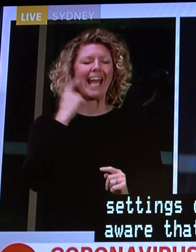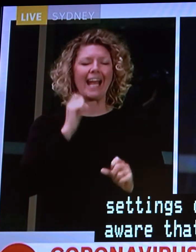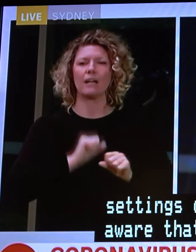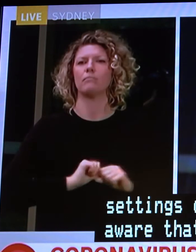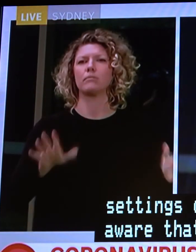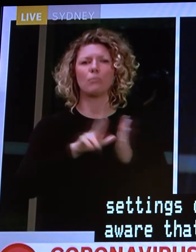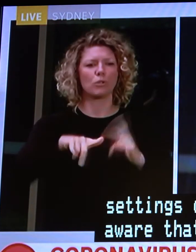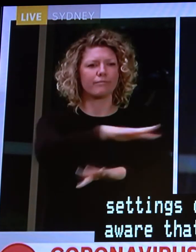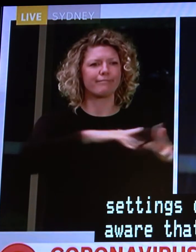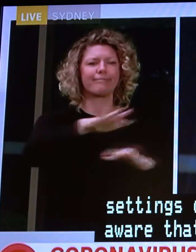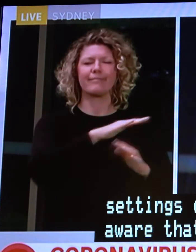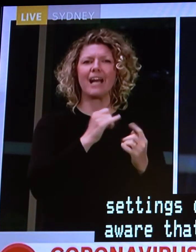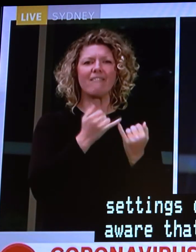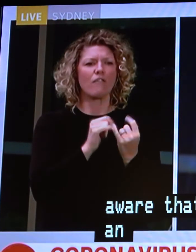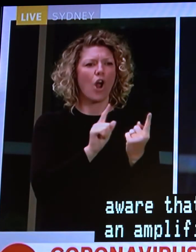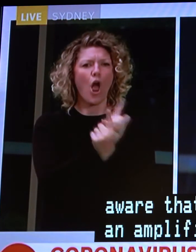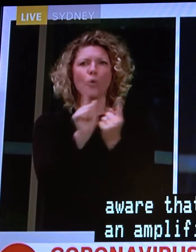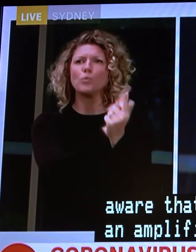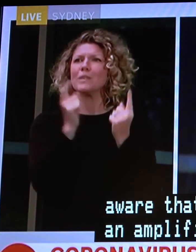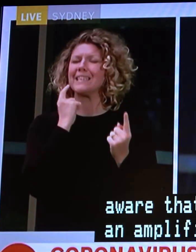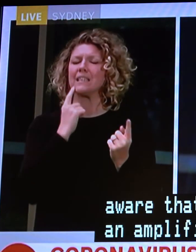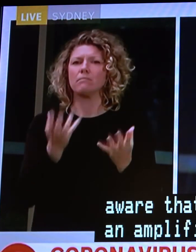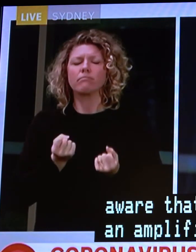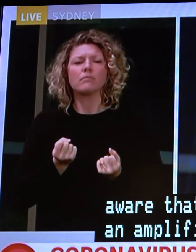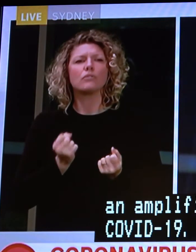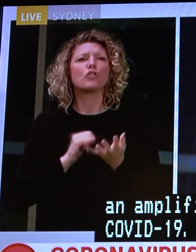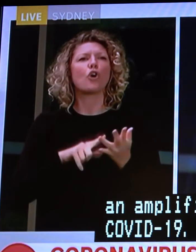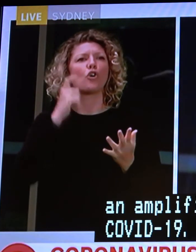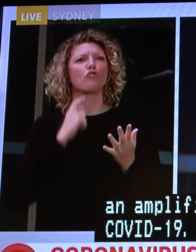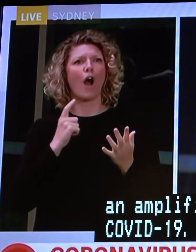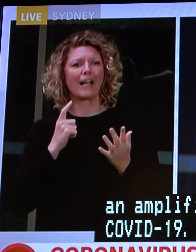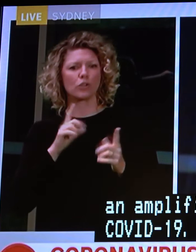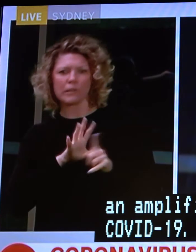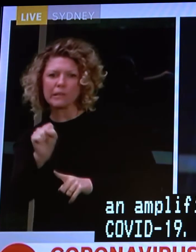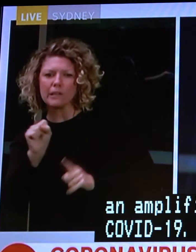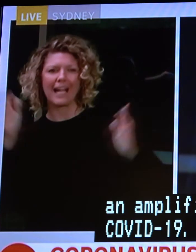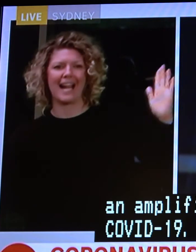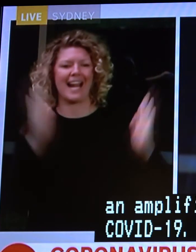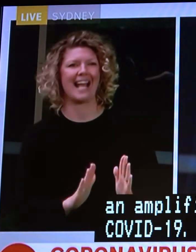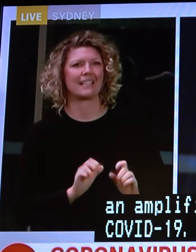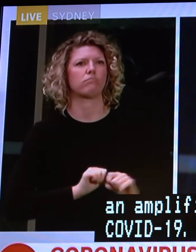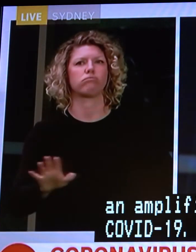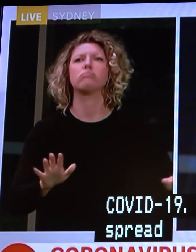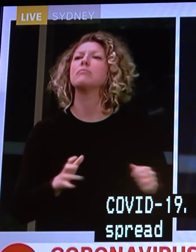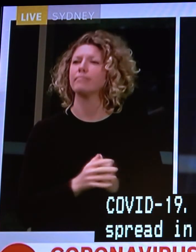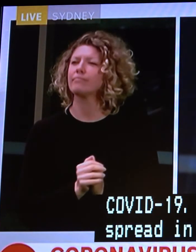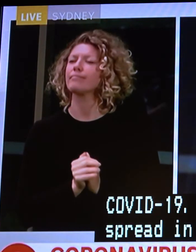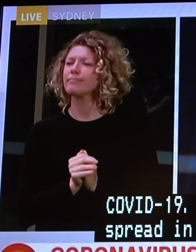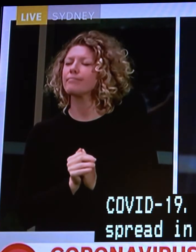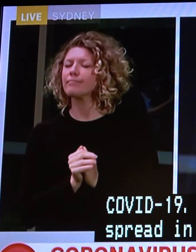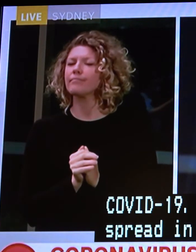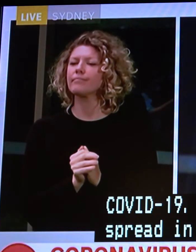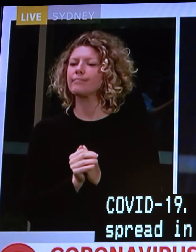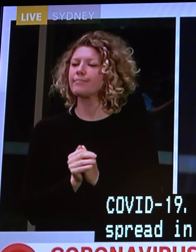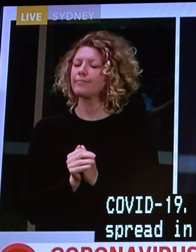of COVID-19. So we want to interrupt spread in those settings at the earliest possible time. In relation